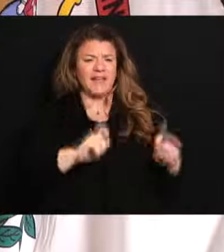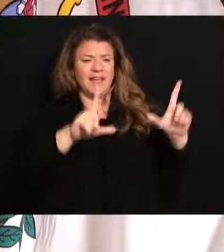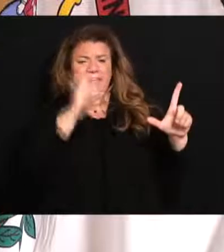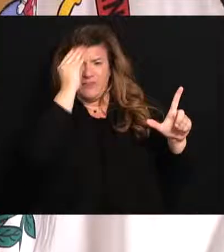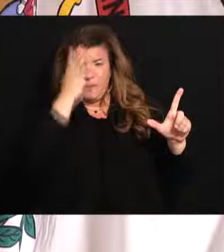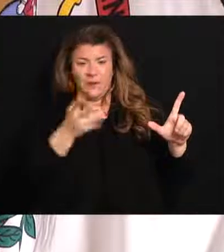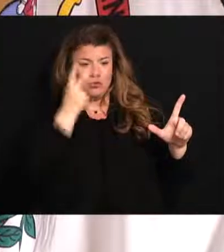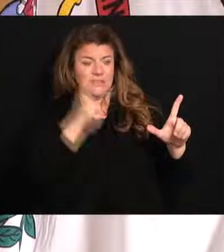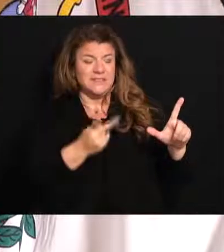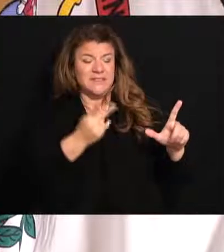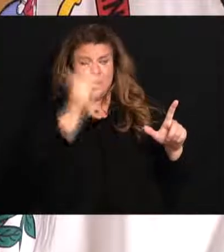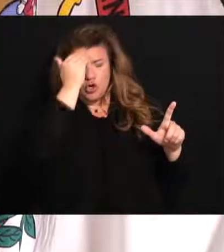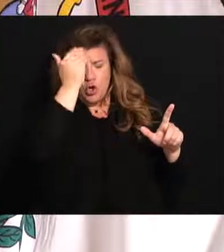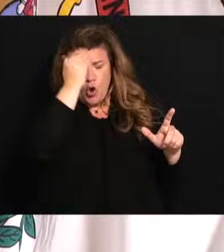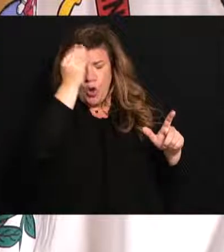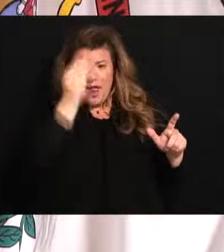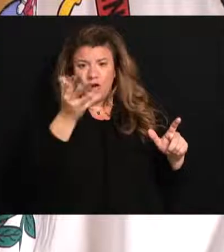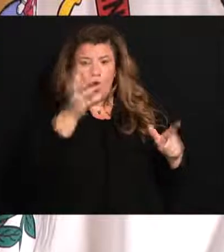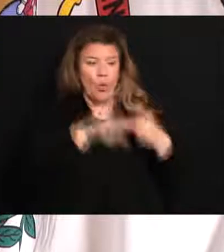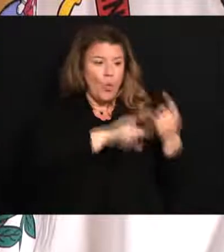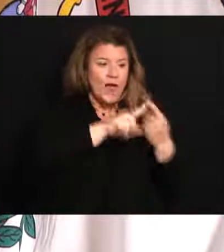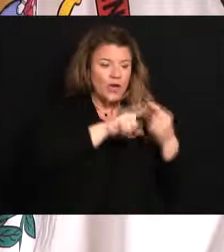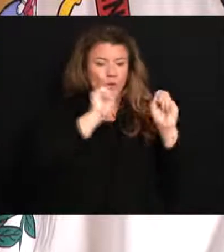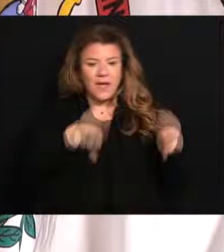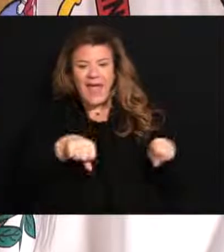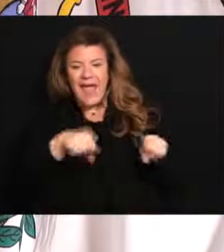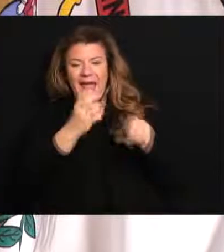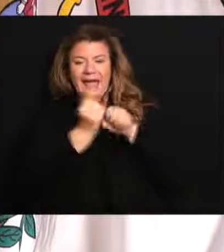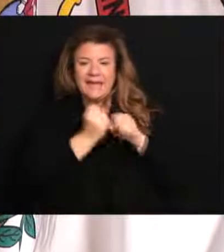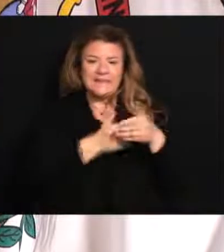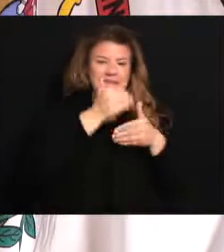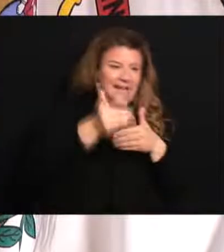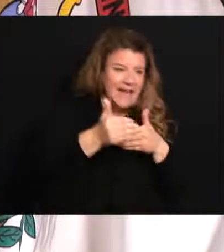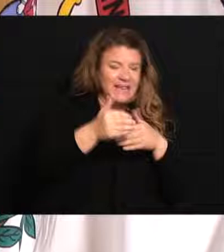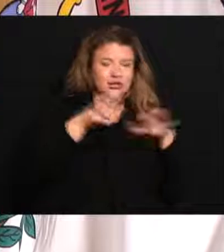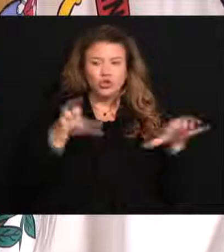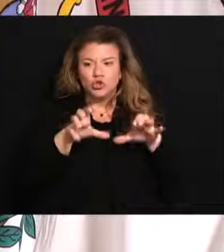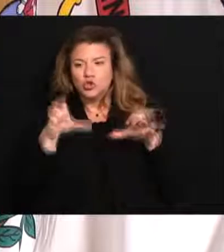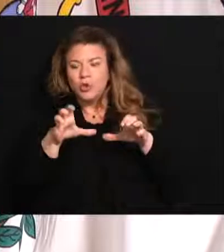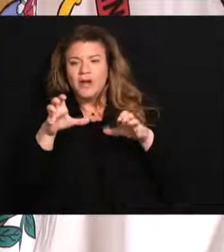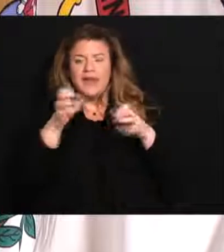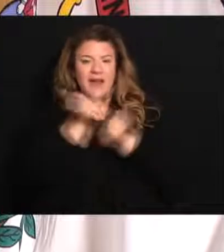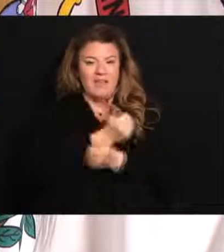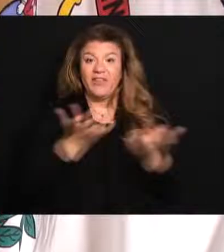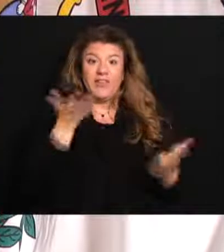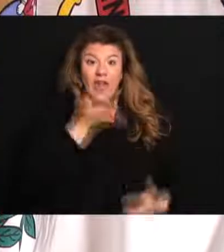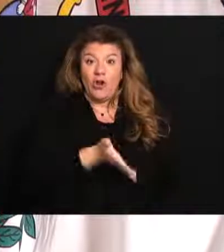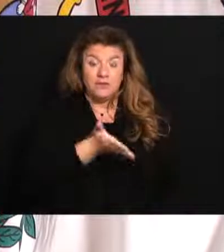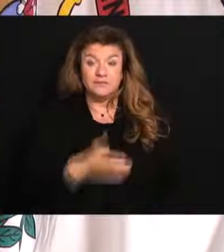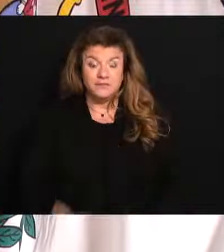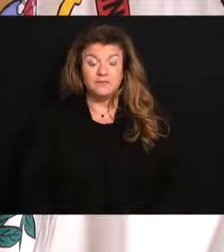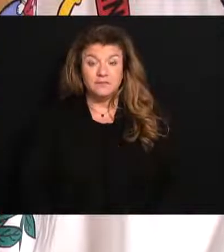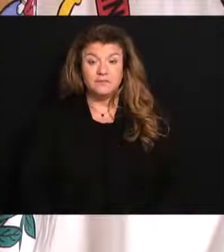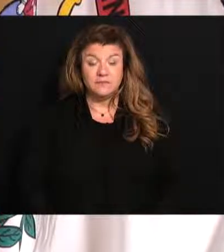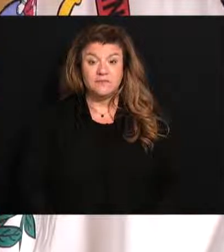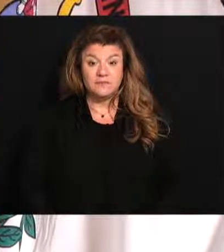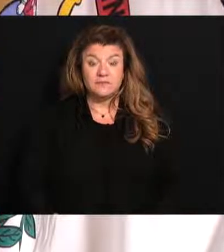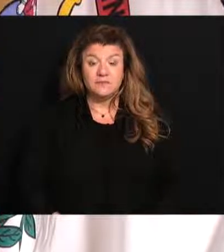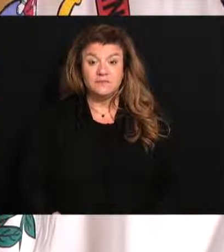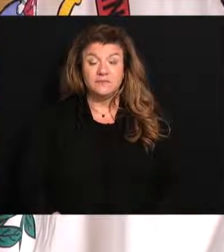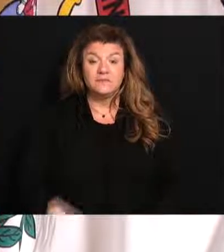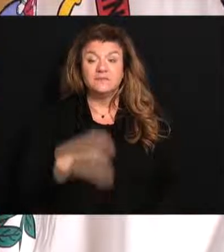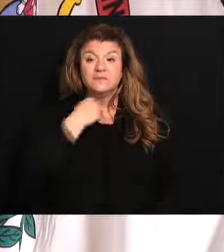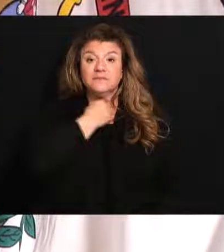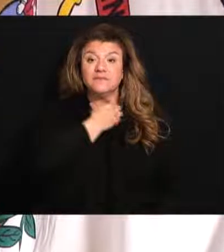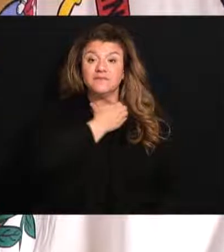up there that is going to notify you as to when to get your shots and everything. Absolutely, without any question,